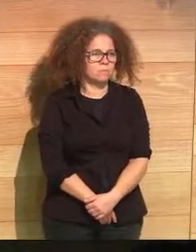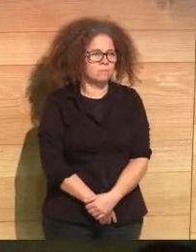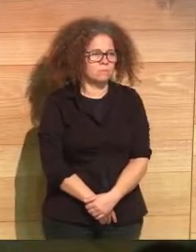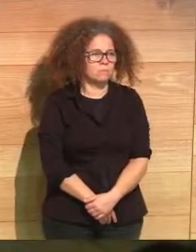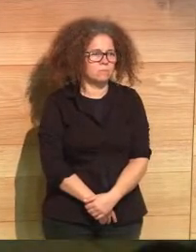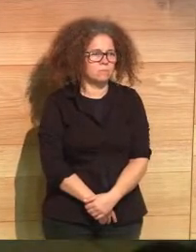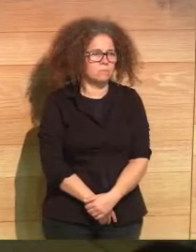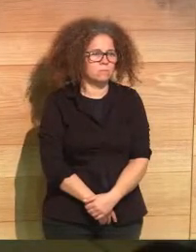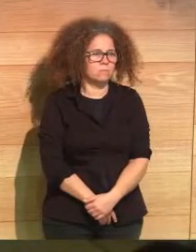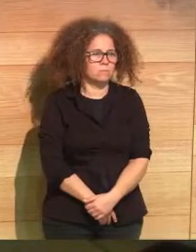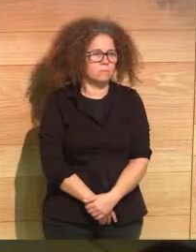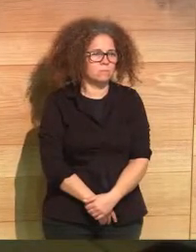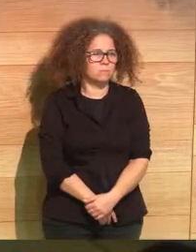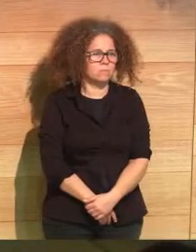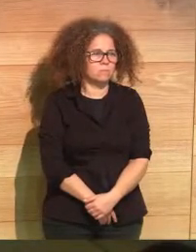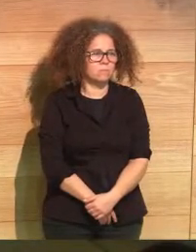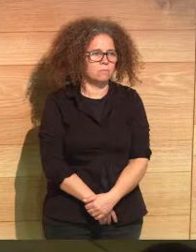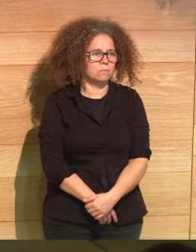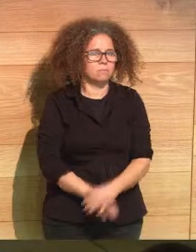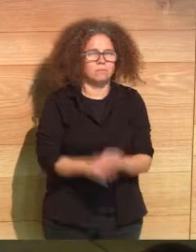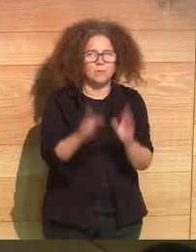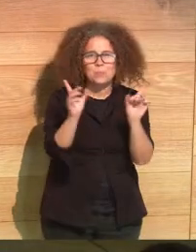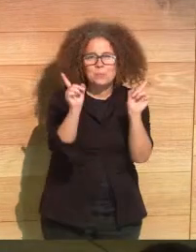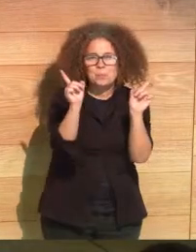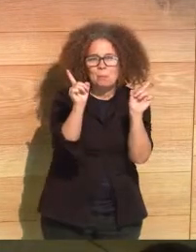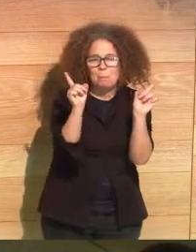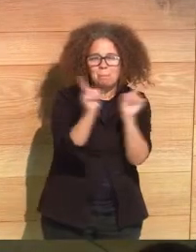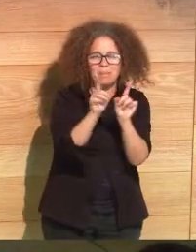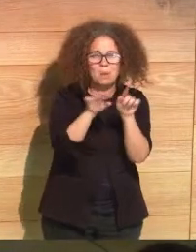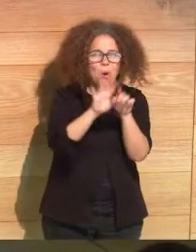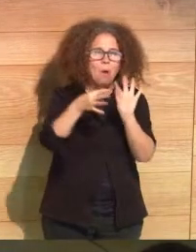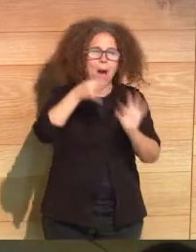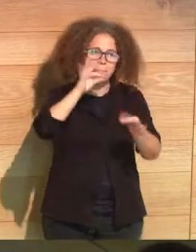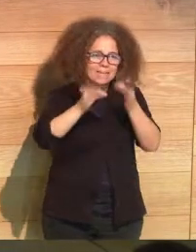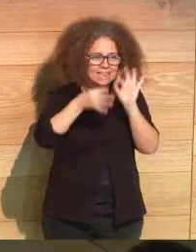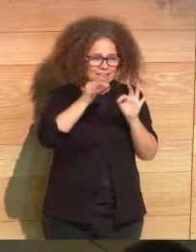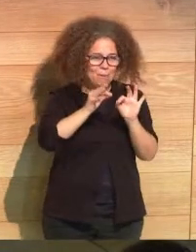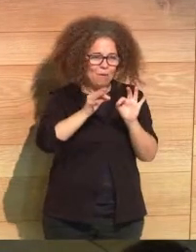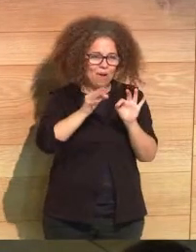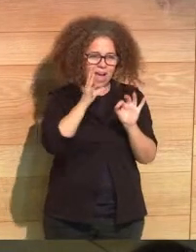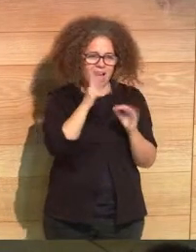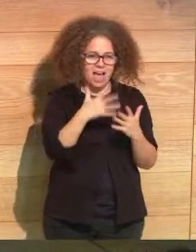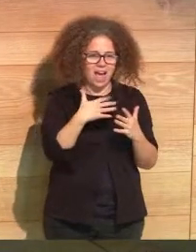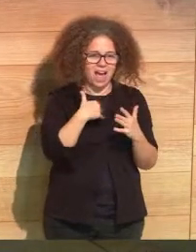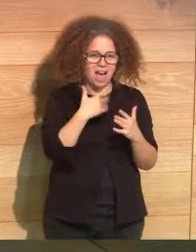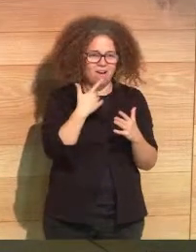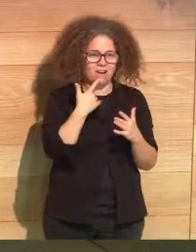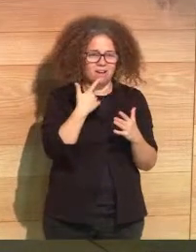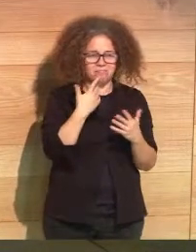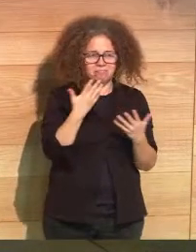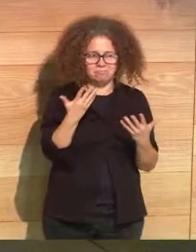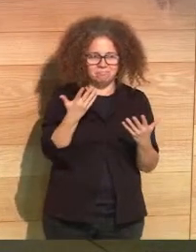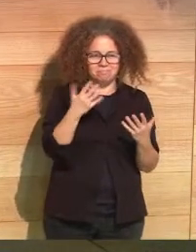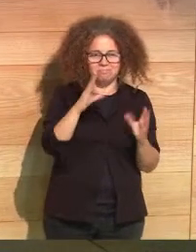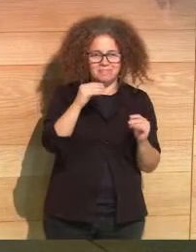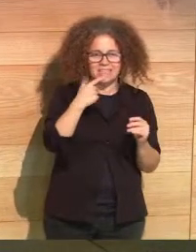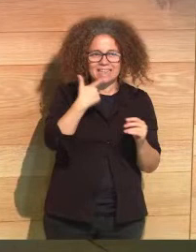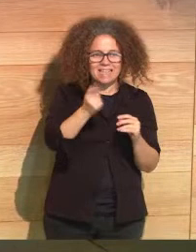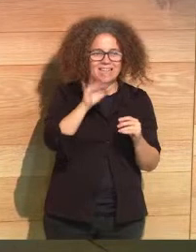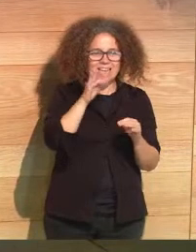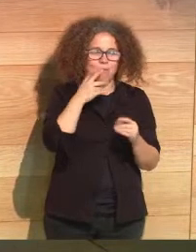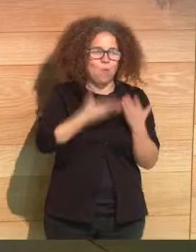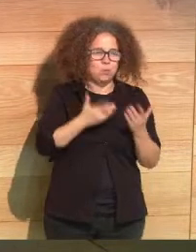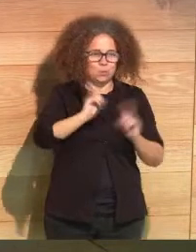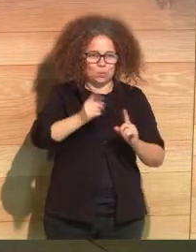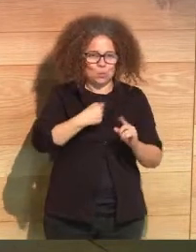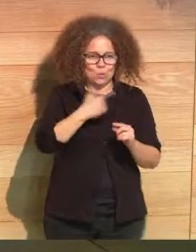Pues esto es un pequeñísimo... Well, it's just an appetizer of the first work, the first piece that you can find. I think that